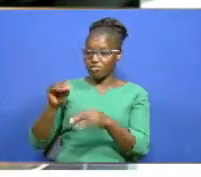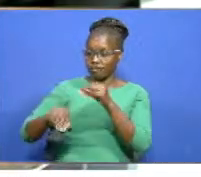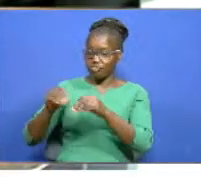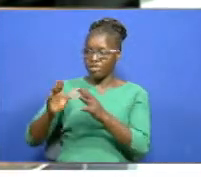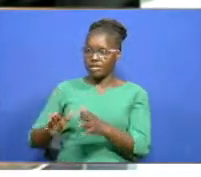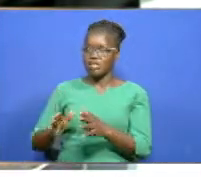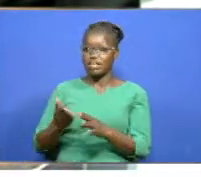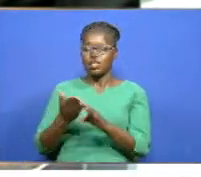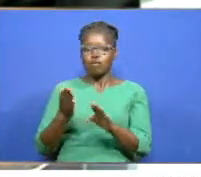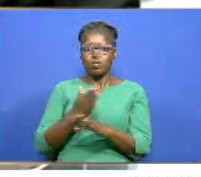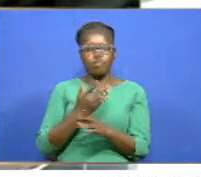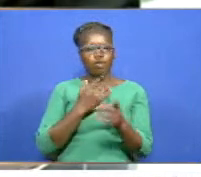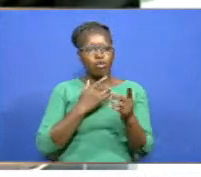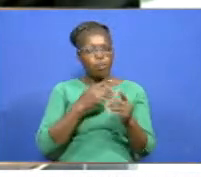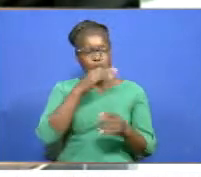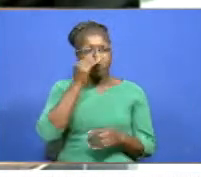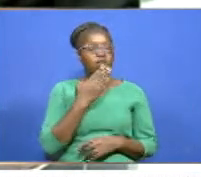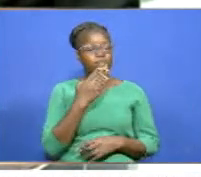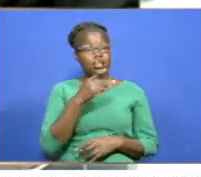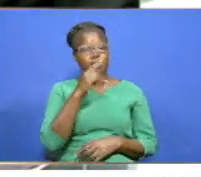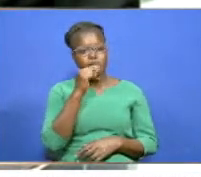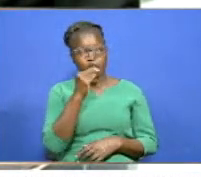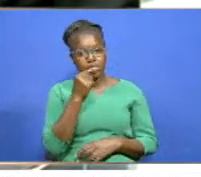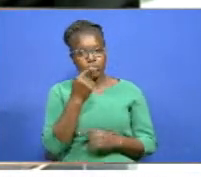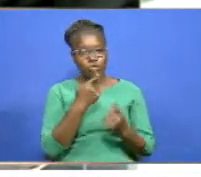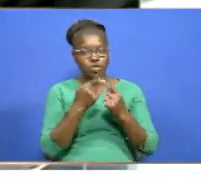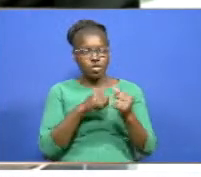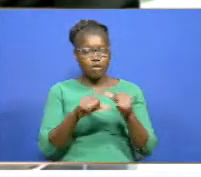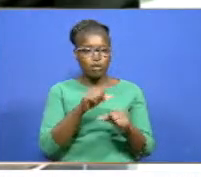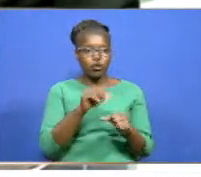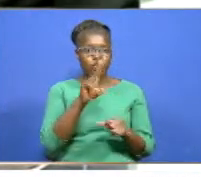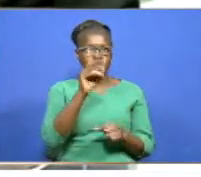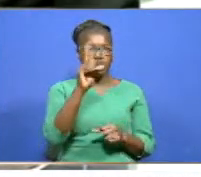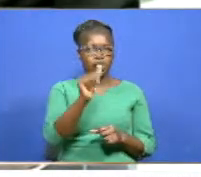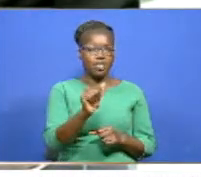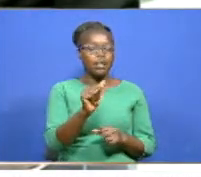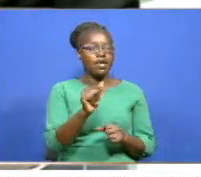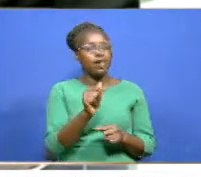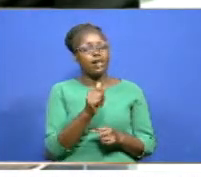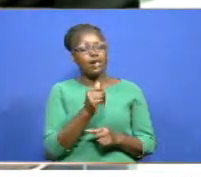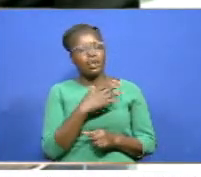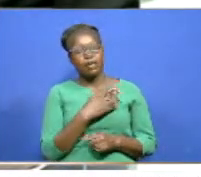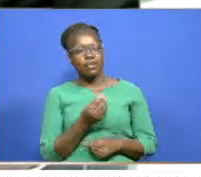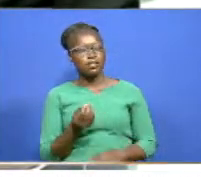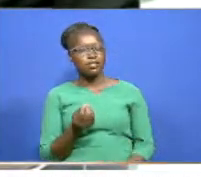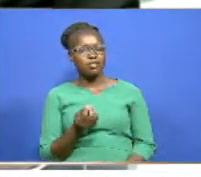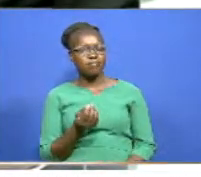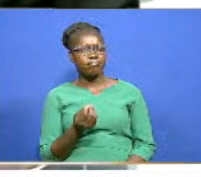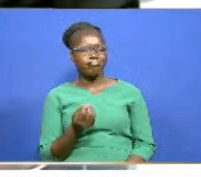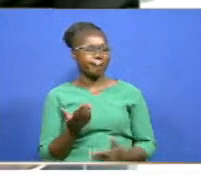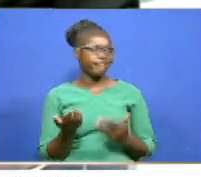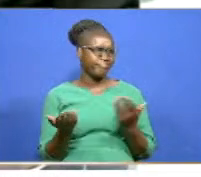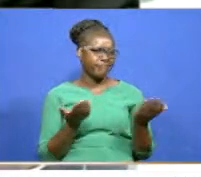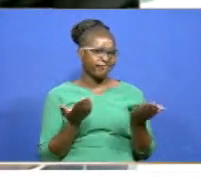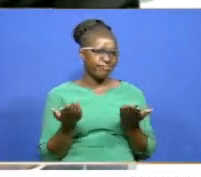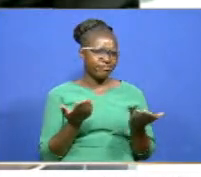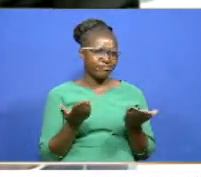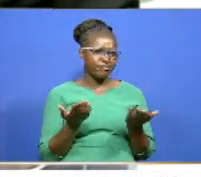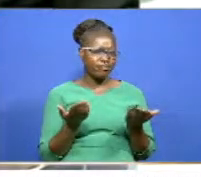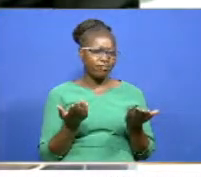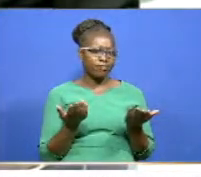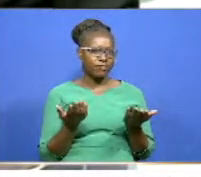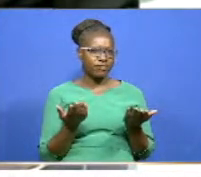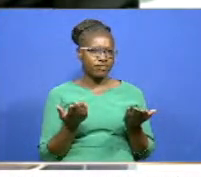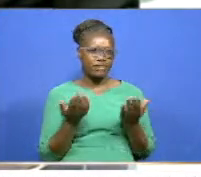spoke, we had touched on, we were talking about UDA and whether it can